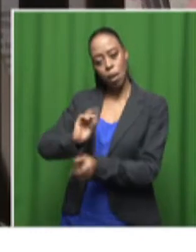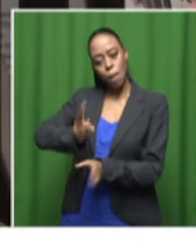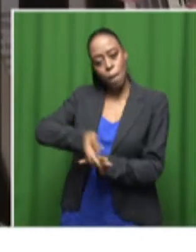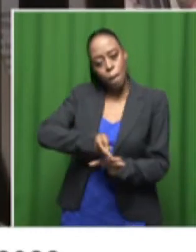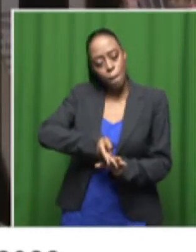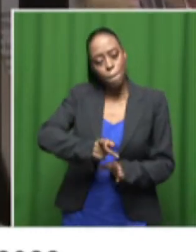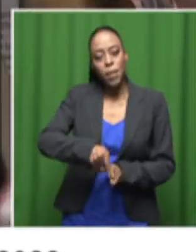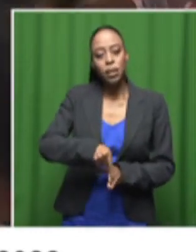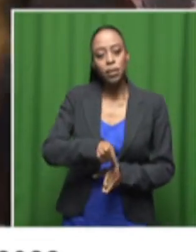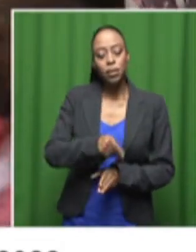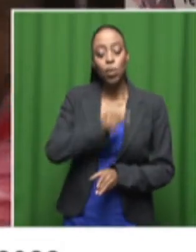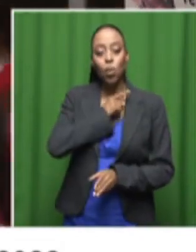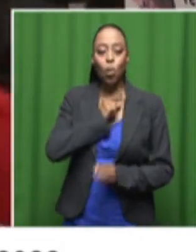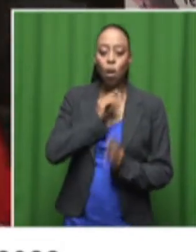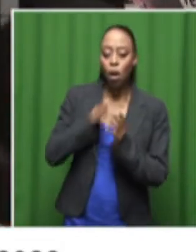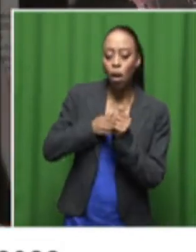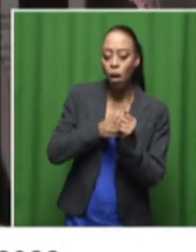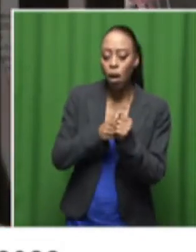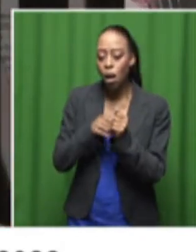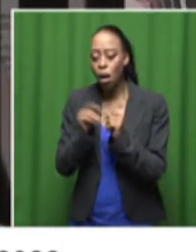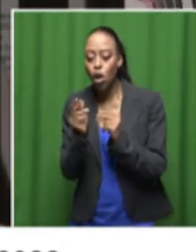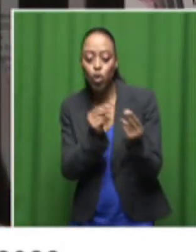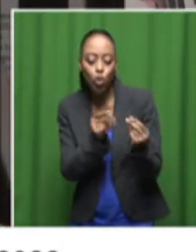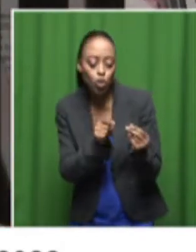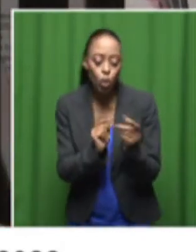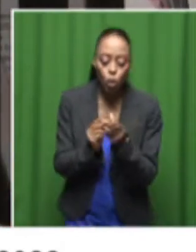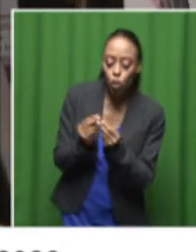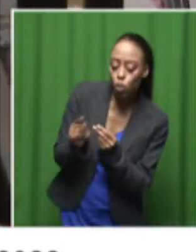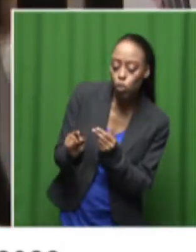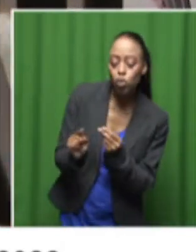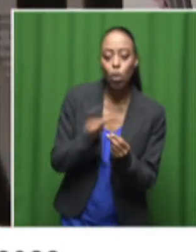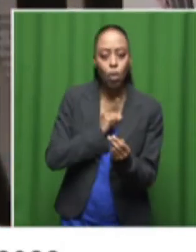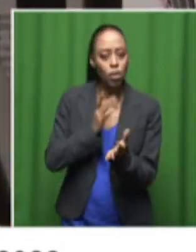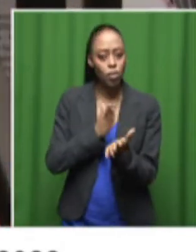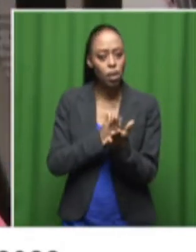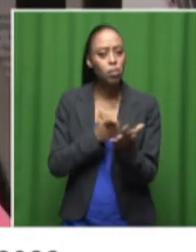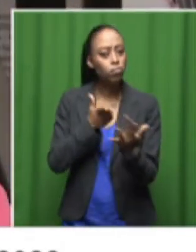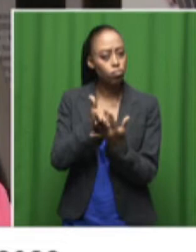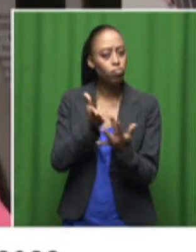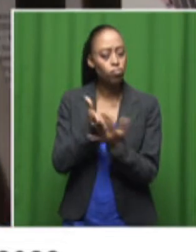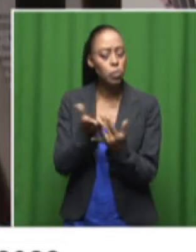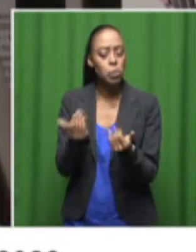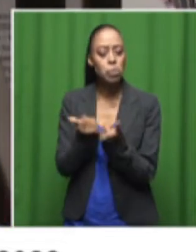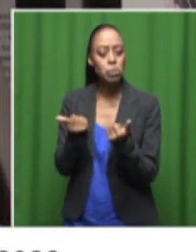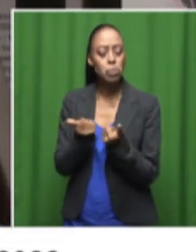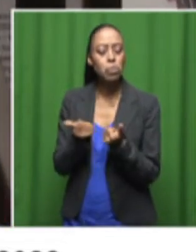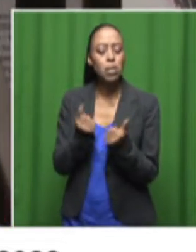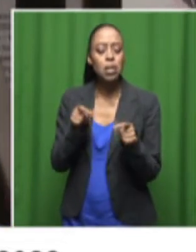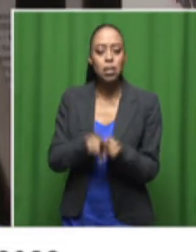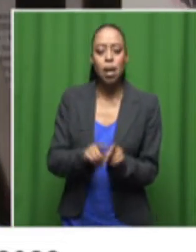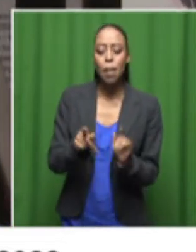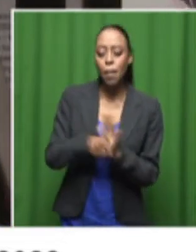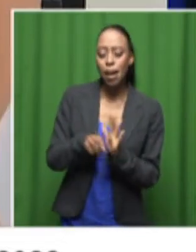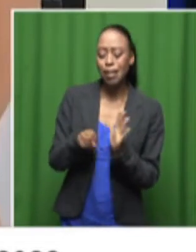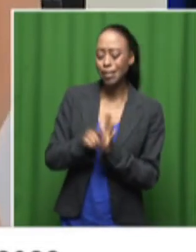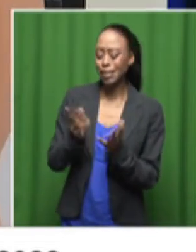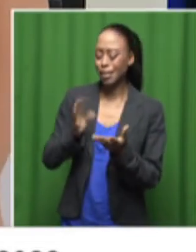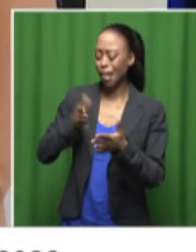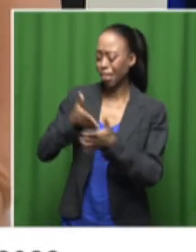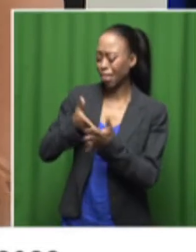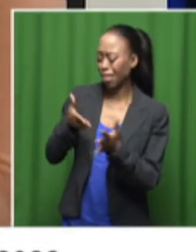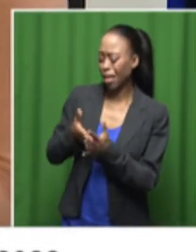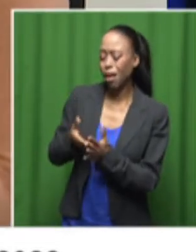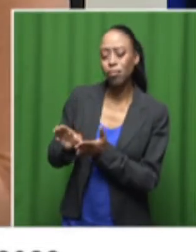participate in terms of guiding us and making sure that we break the barriers of the red tapes and the policies that really make it difficult.